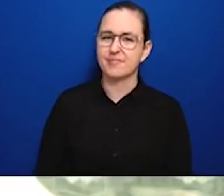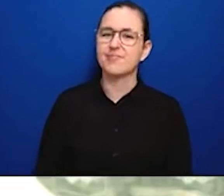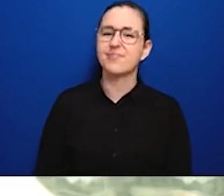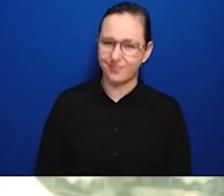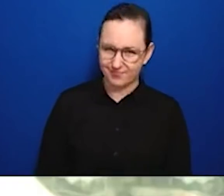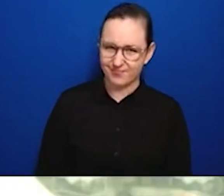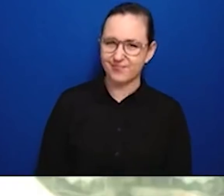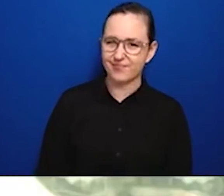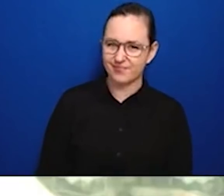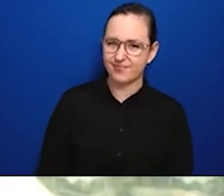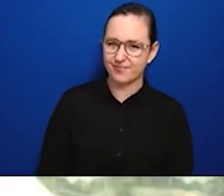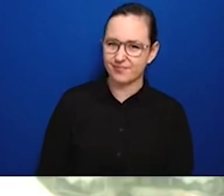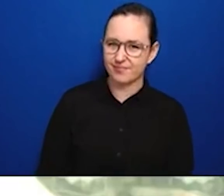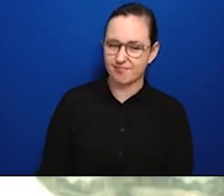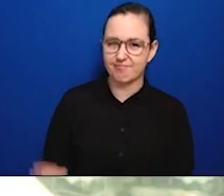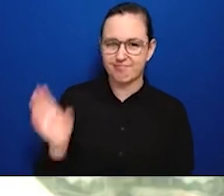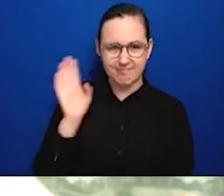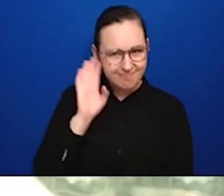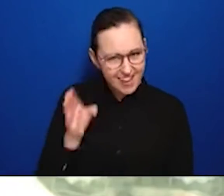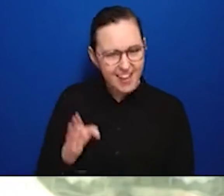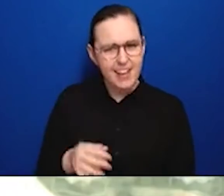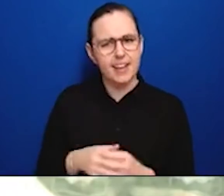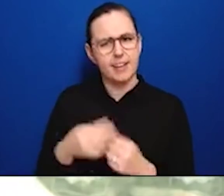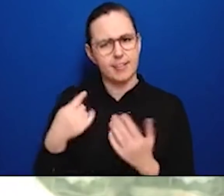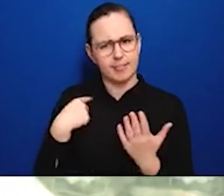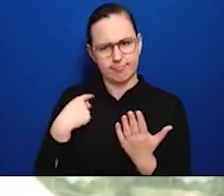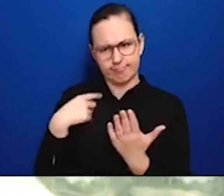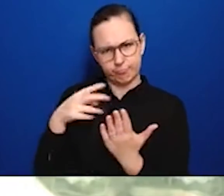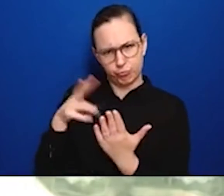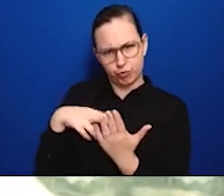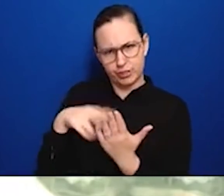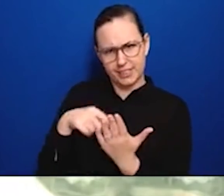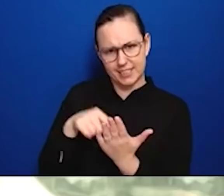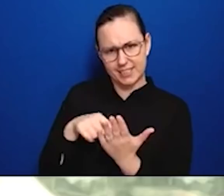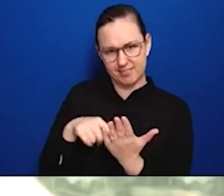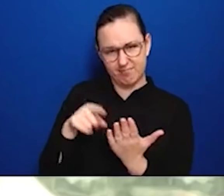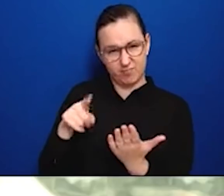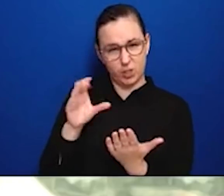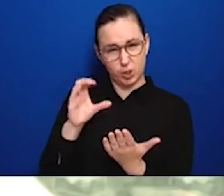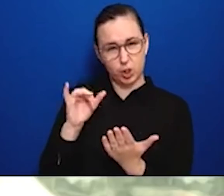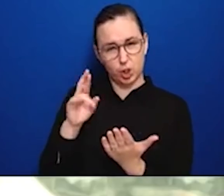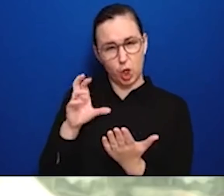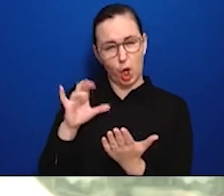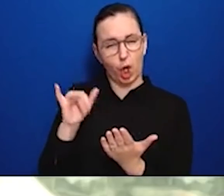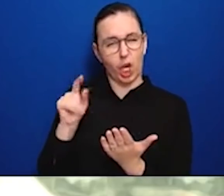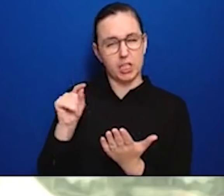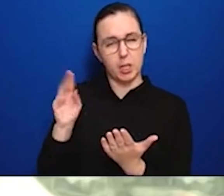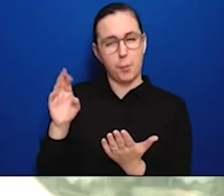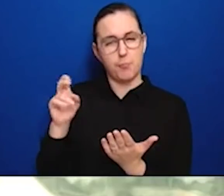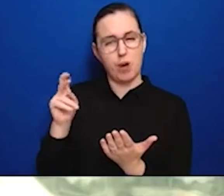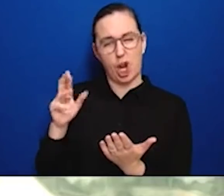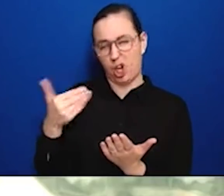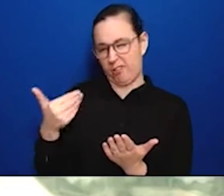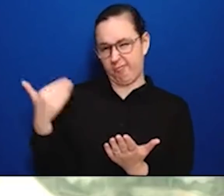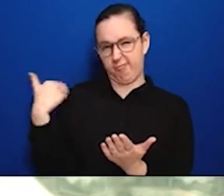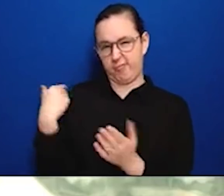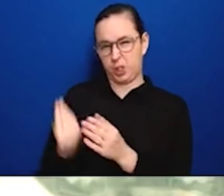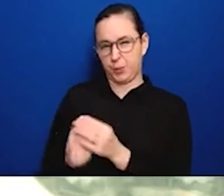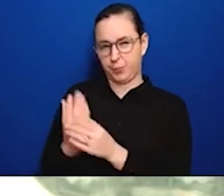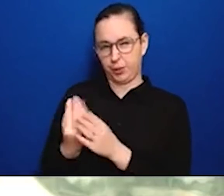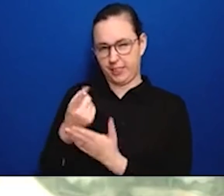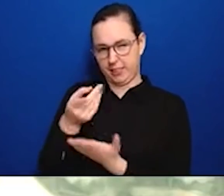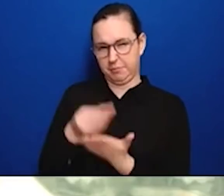Hi there. Sorry, I'm just reading through the circuit breaker eligibility right here. It looks like the circuit breaker before